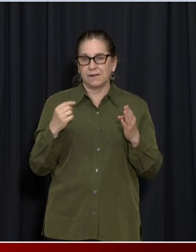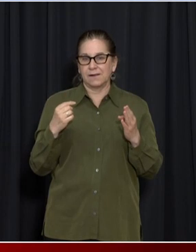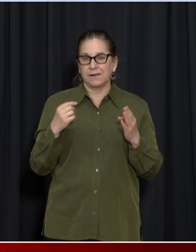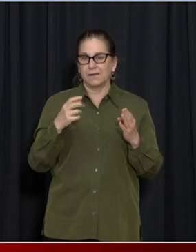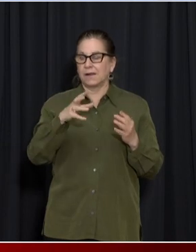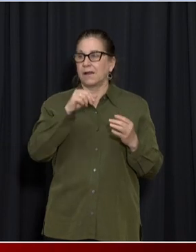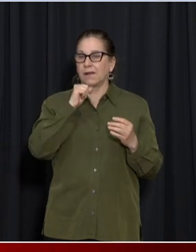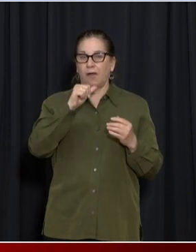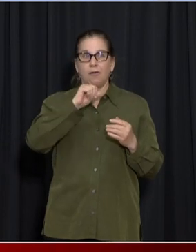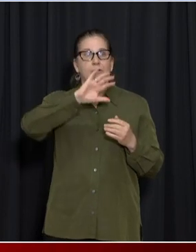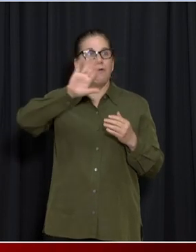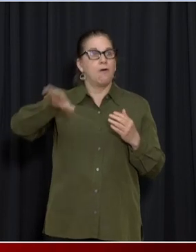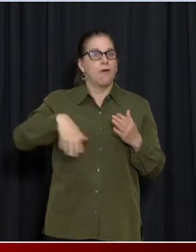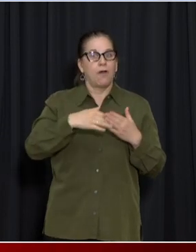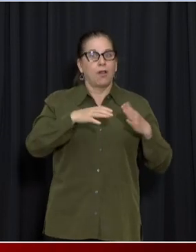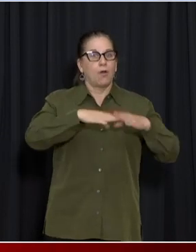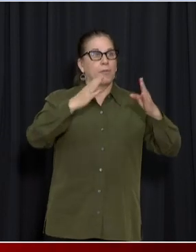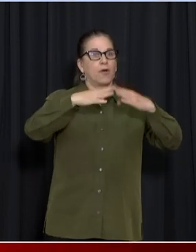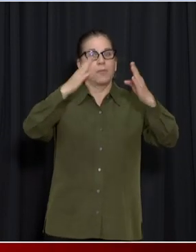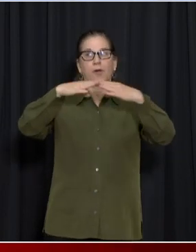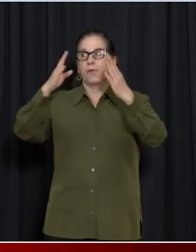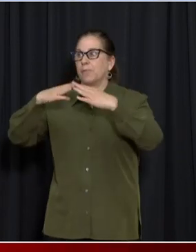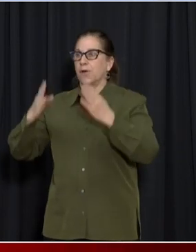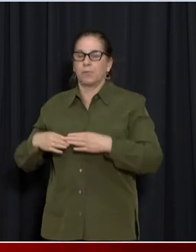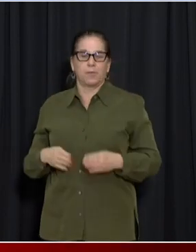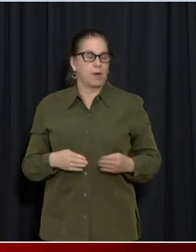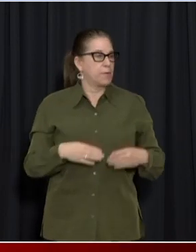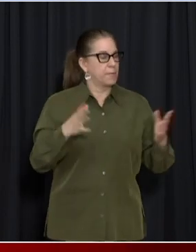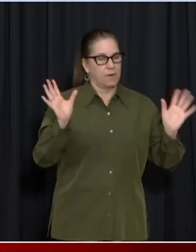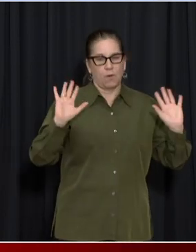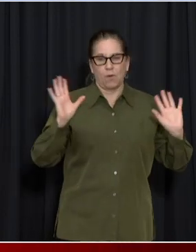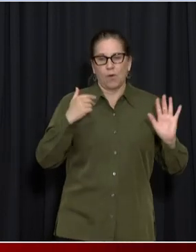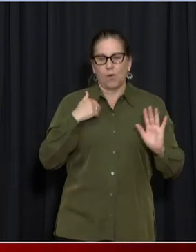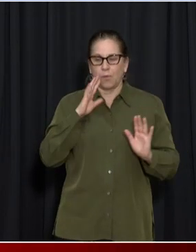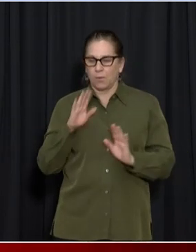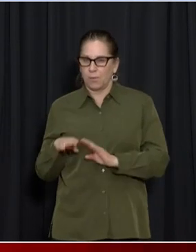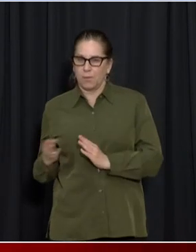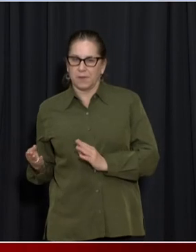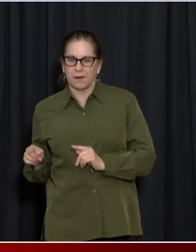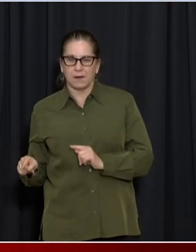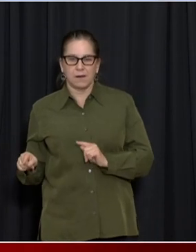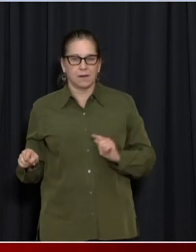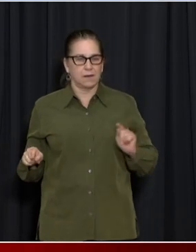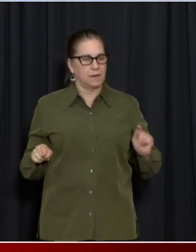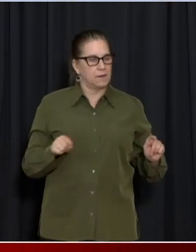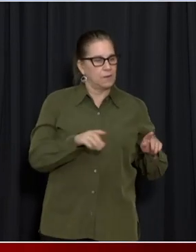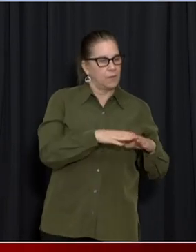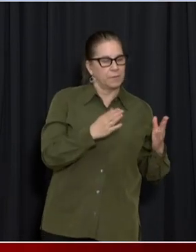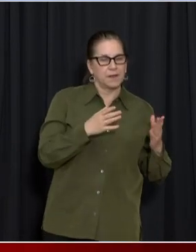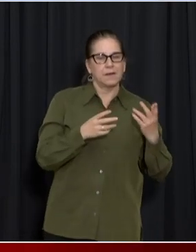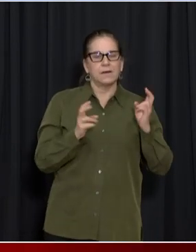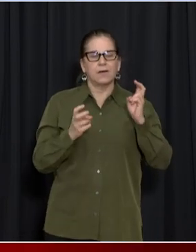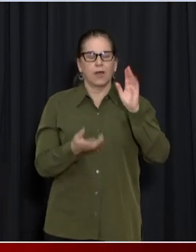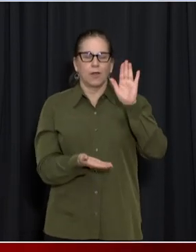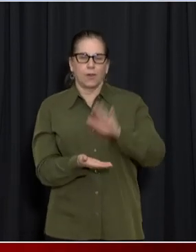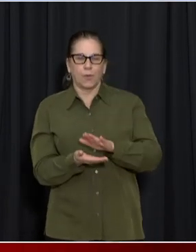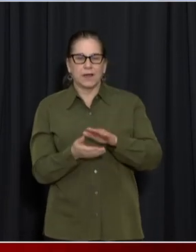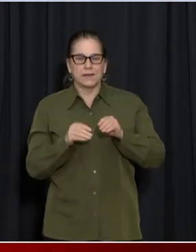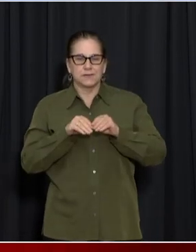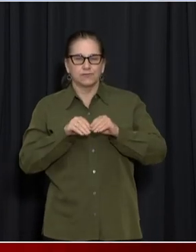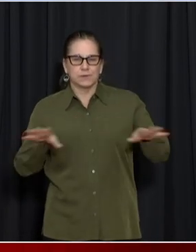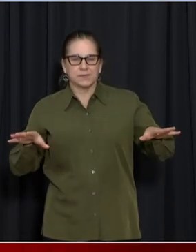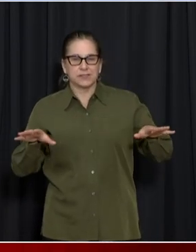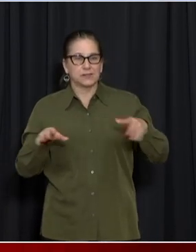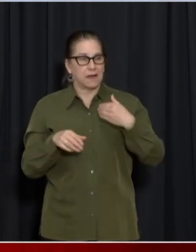things like a level of community spread, testing capacity, healthcare system capacity, and public health system